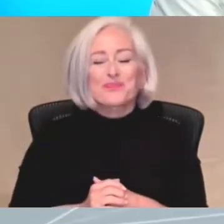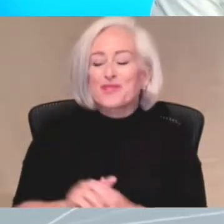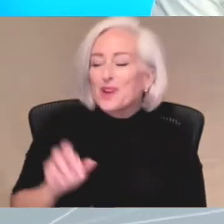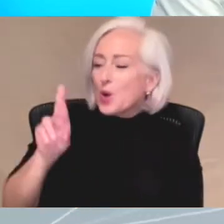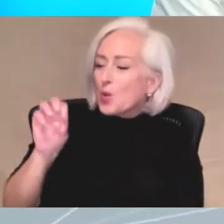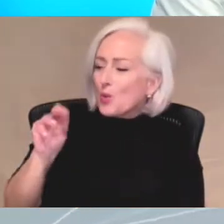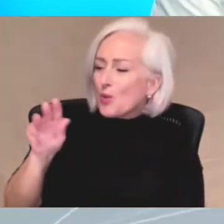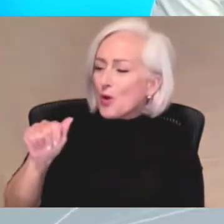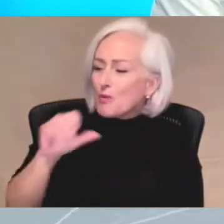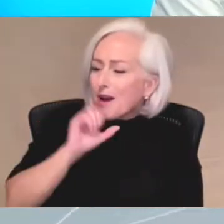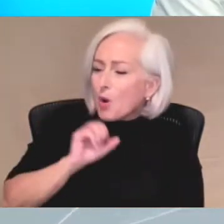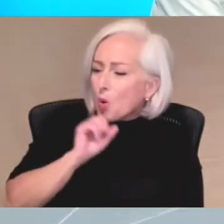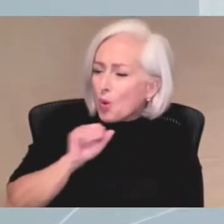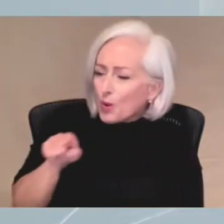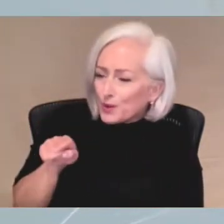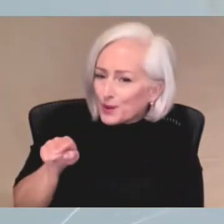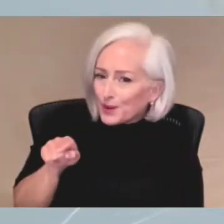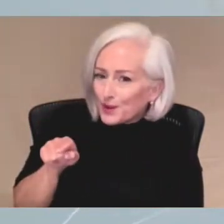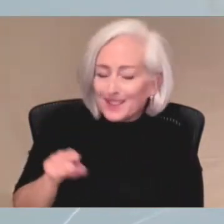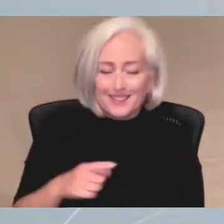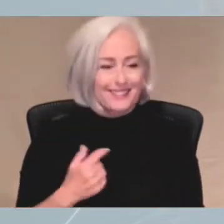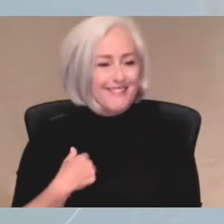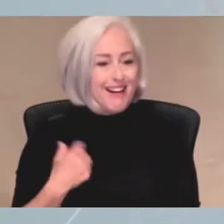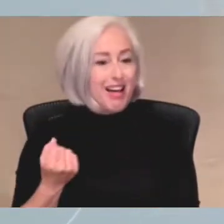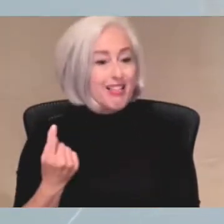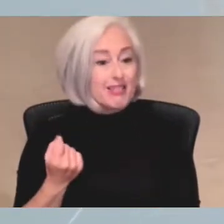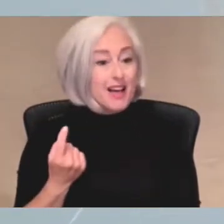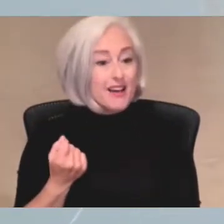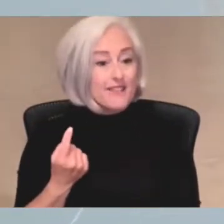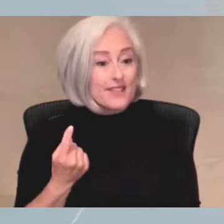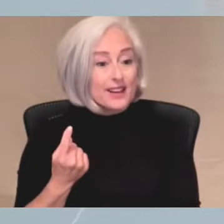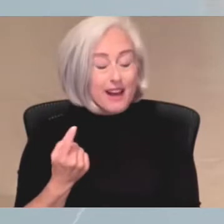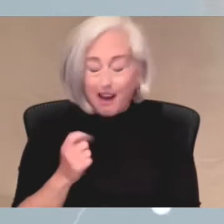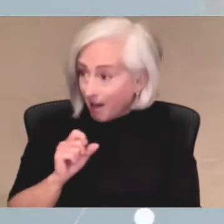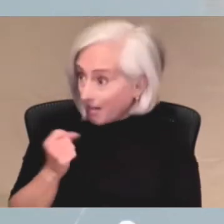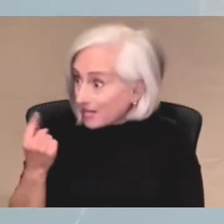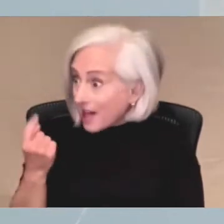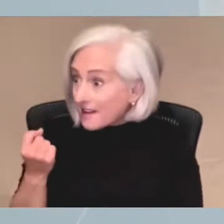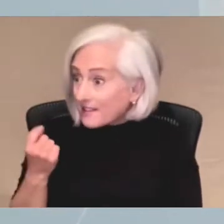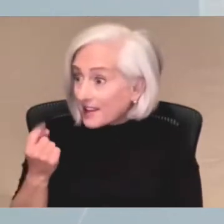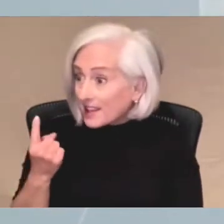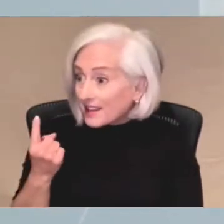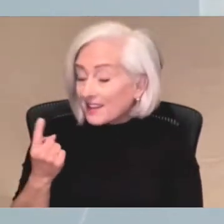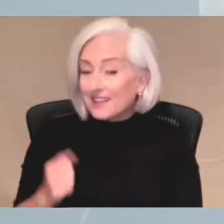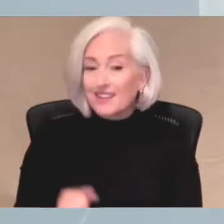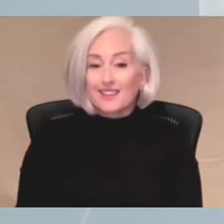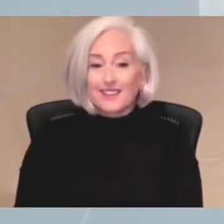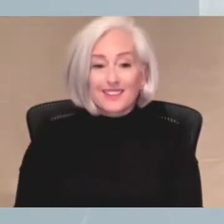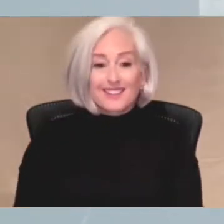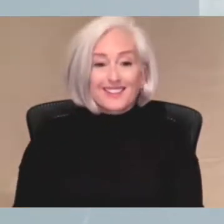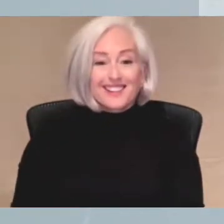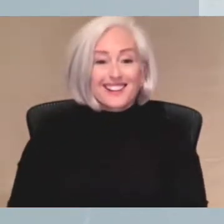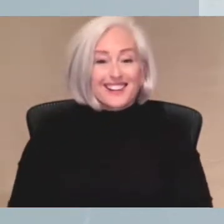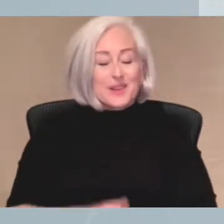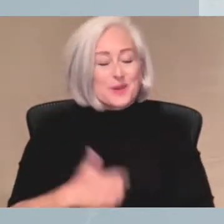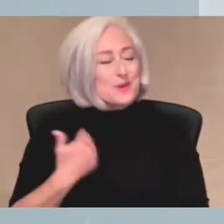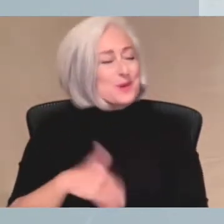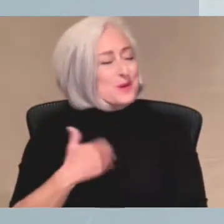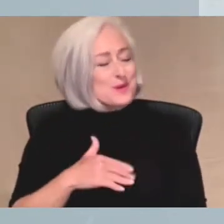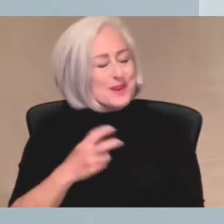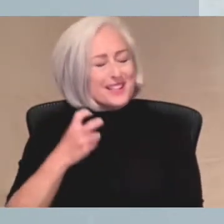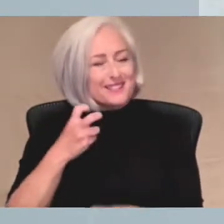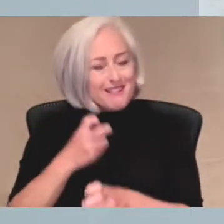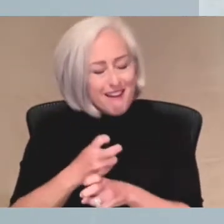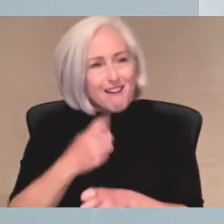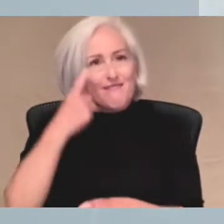now? 11. You're 11. So it's hard for most people, I think,